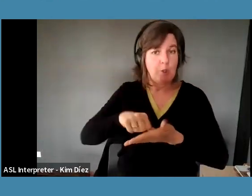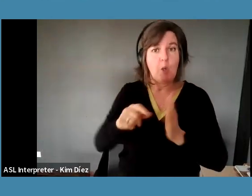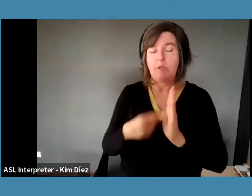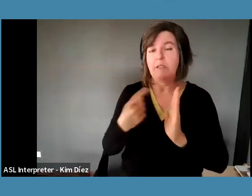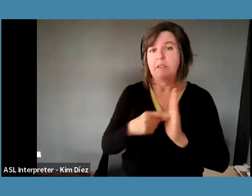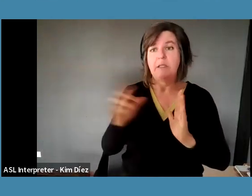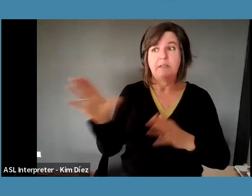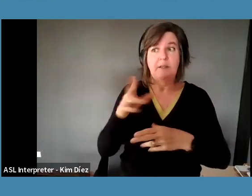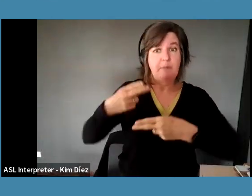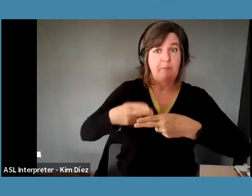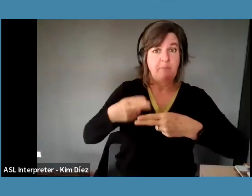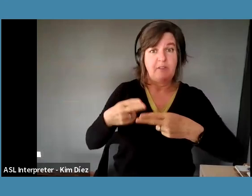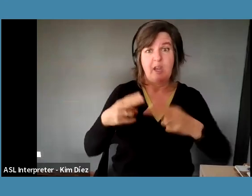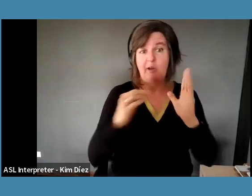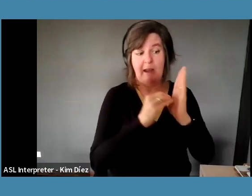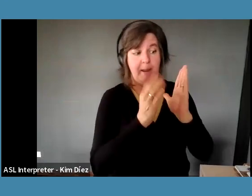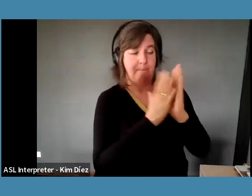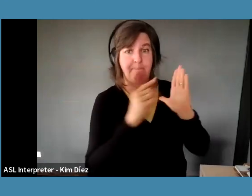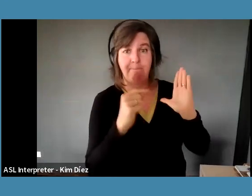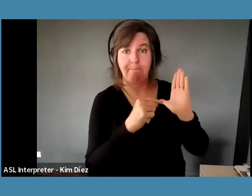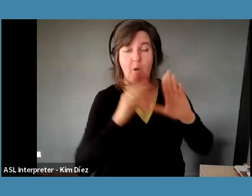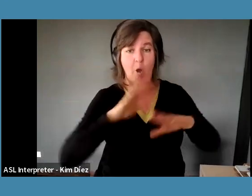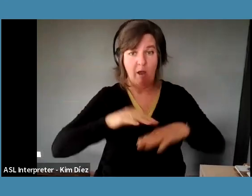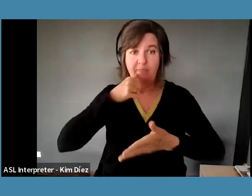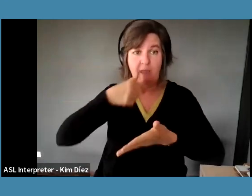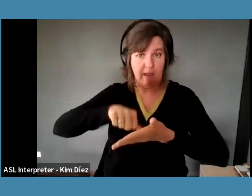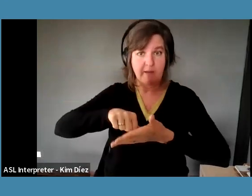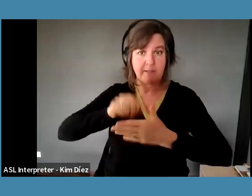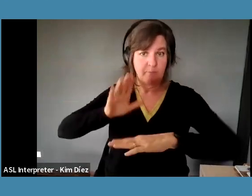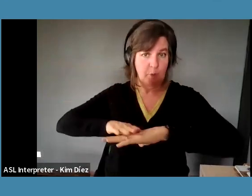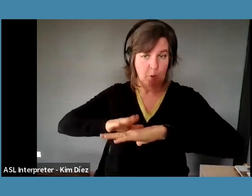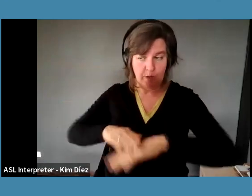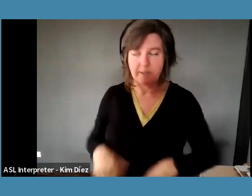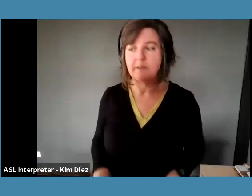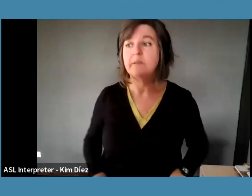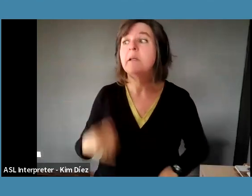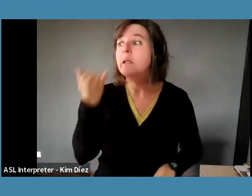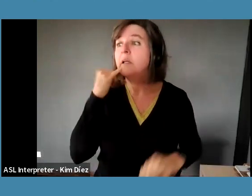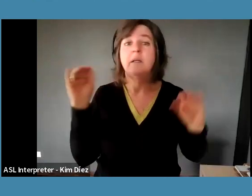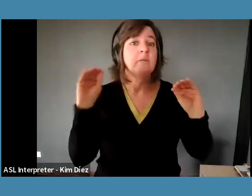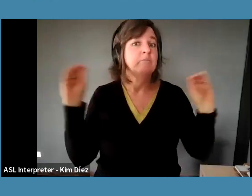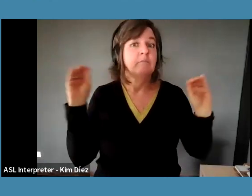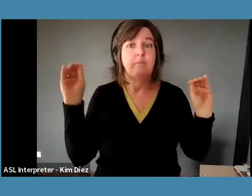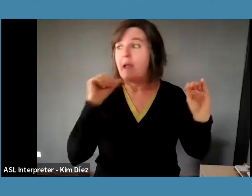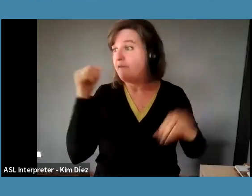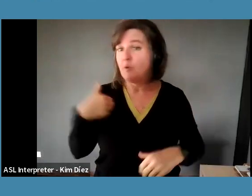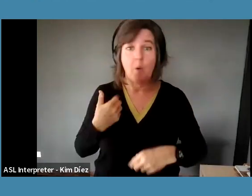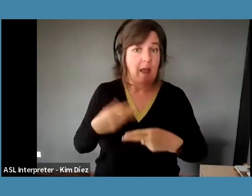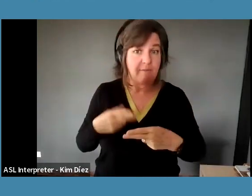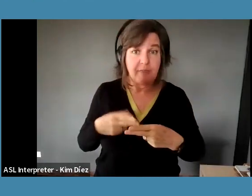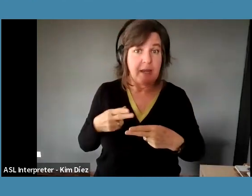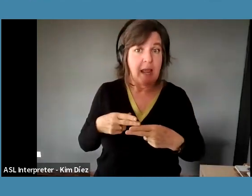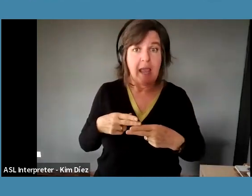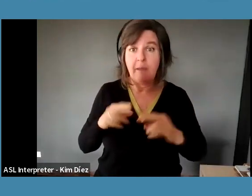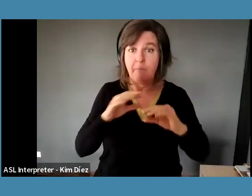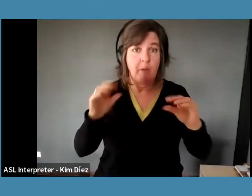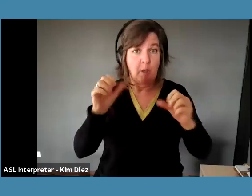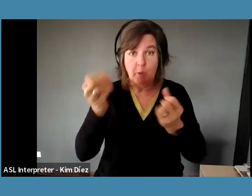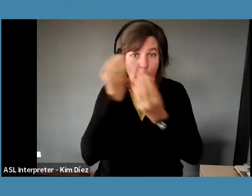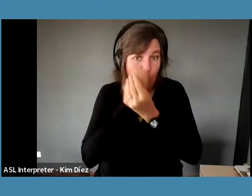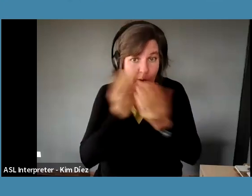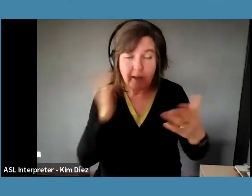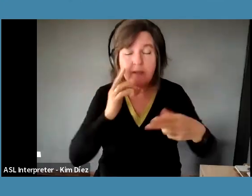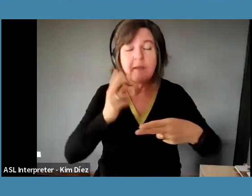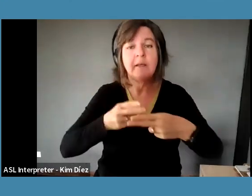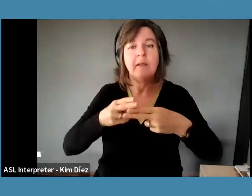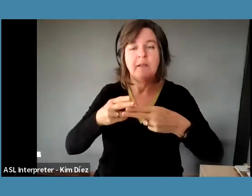the notice. But if you don't have the name, if no one can give you the name, if you send it to those general